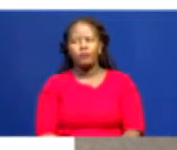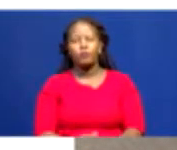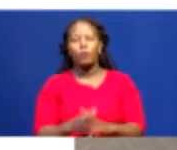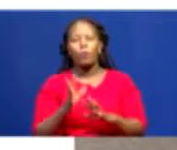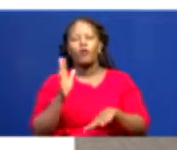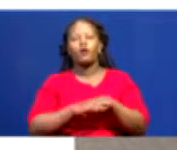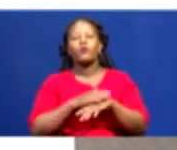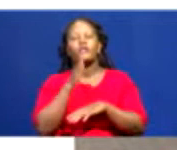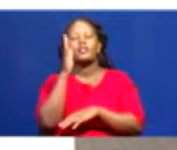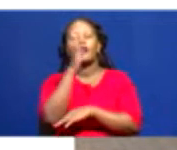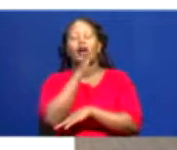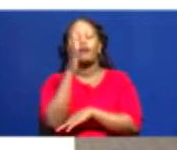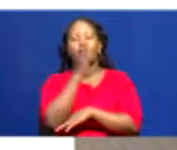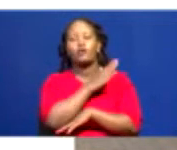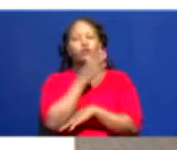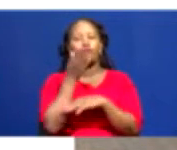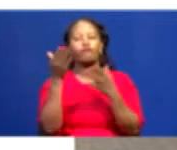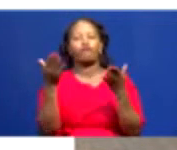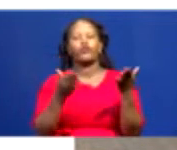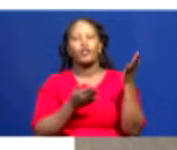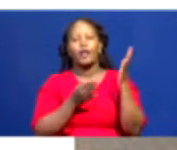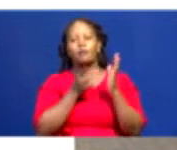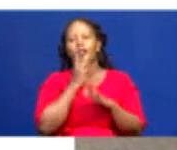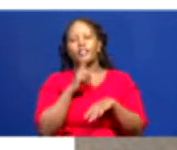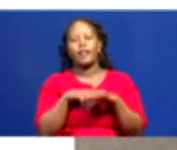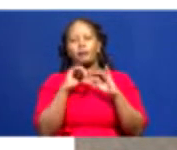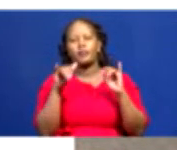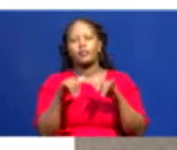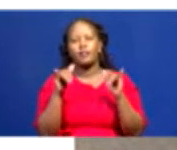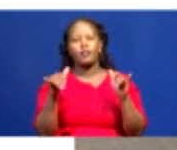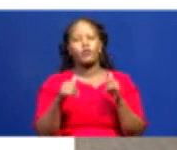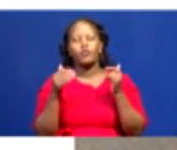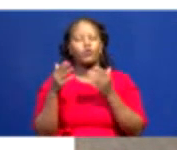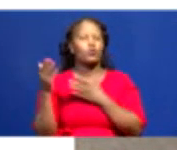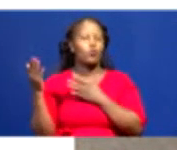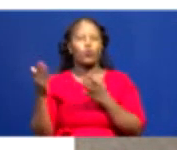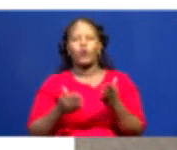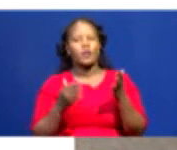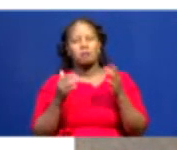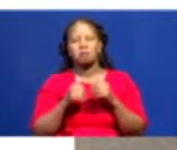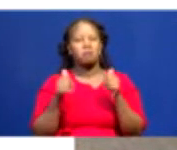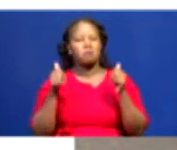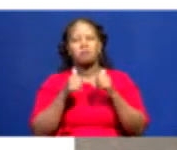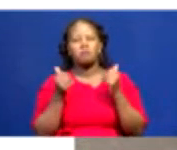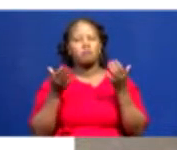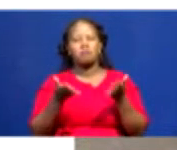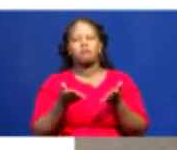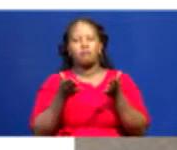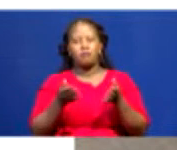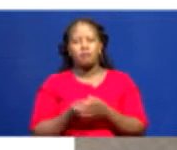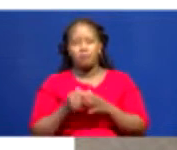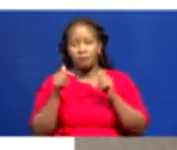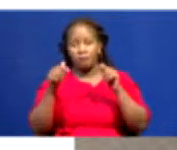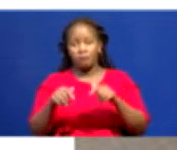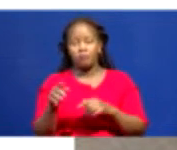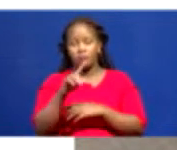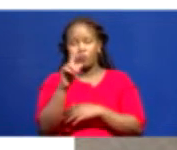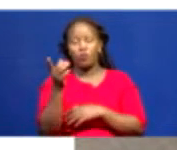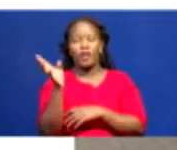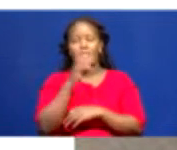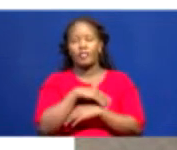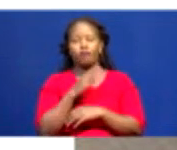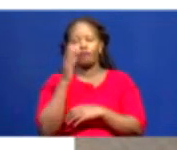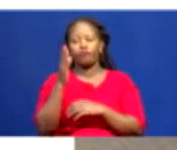Good afternoon. You are in time for the Lunchtime News. A very warm welcome to the broadcast. Day one of the